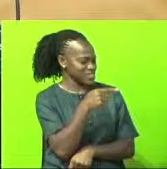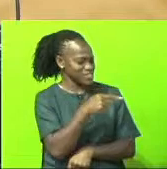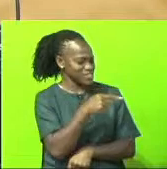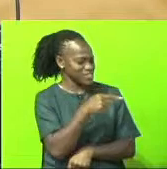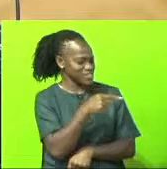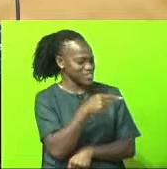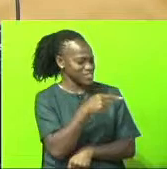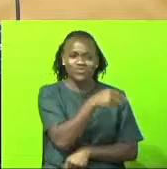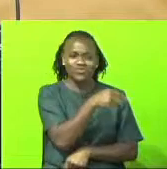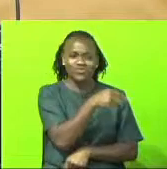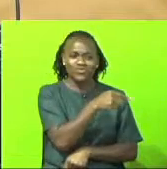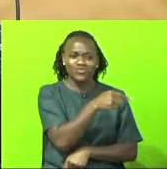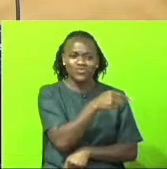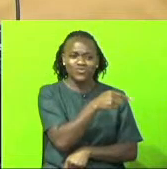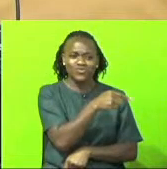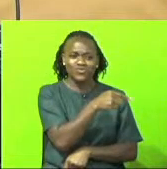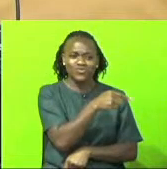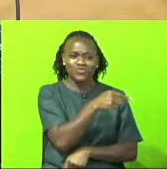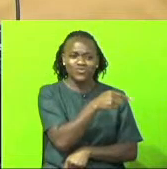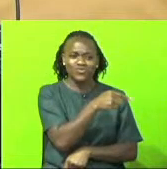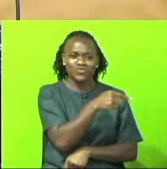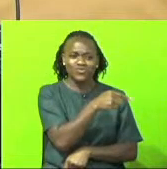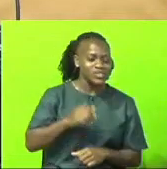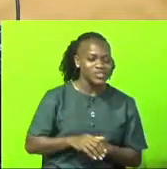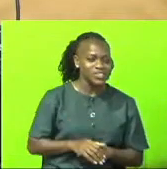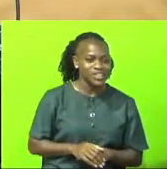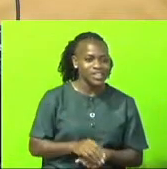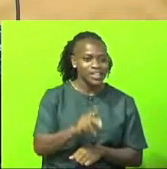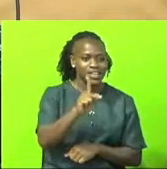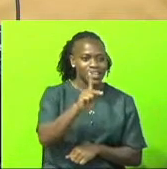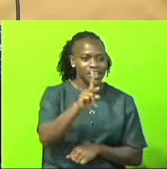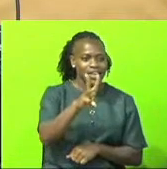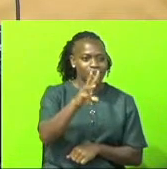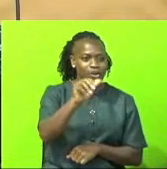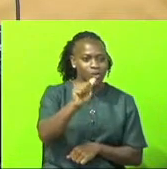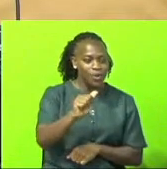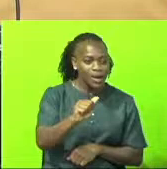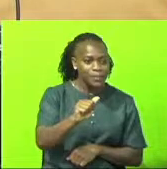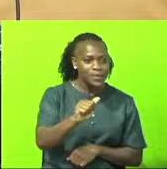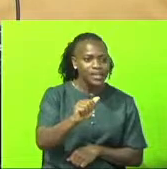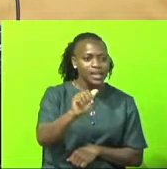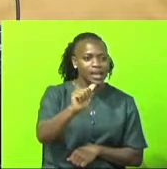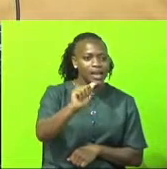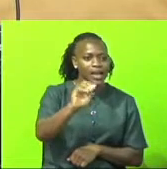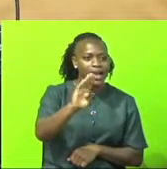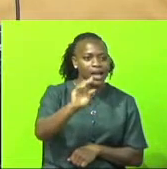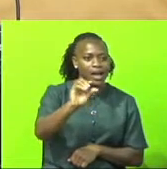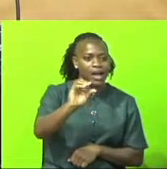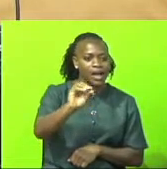stubborn minority chief whip. Kwame Agboja has been a very stubborn minority chief whip.